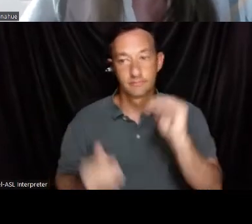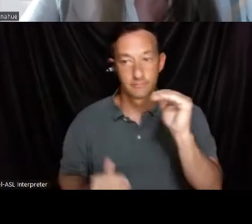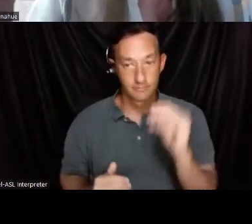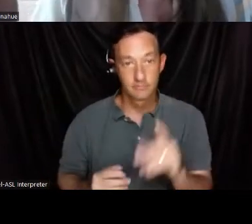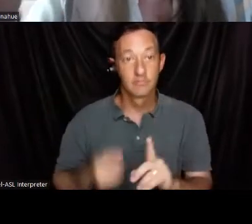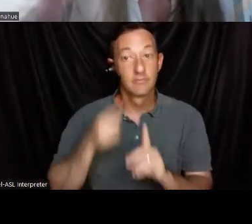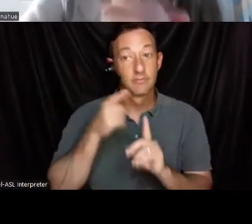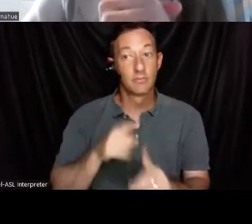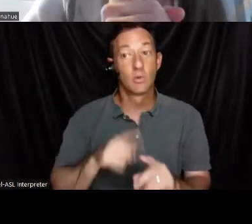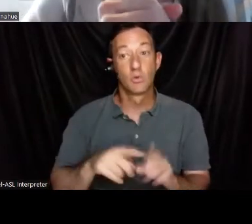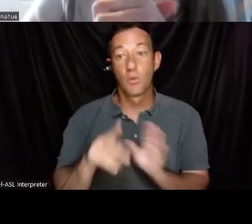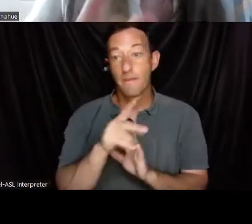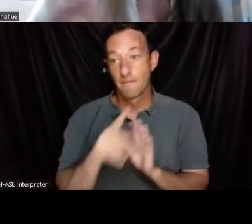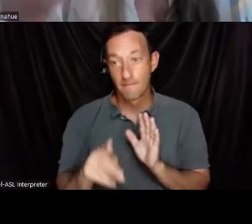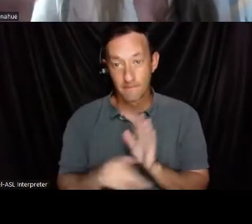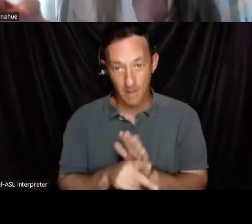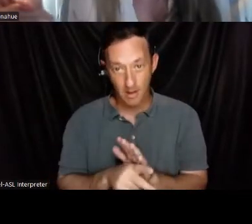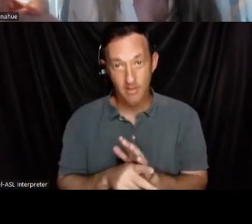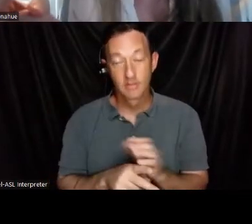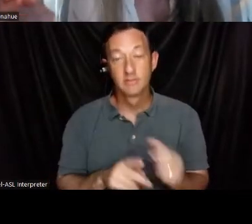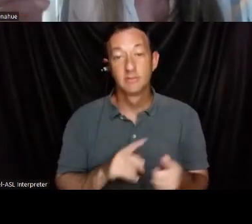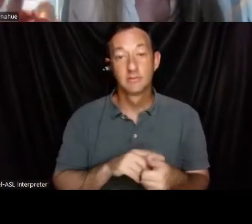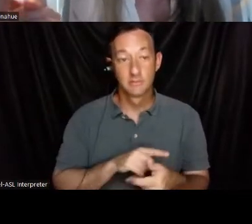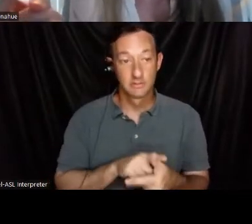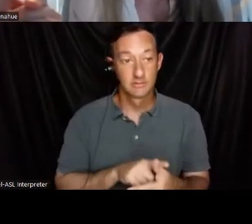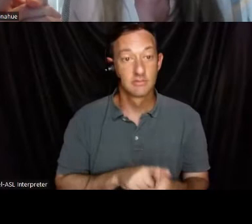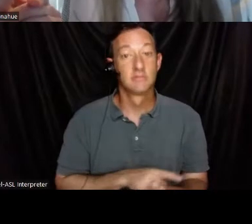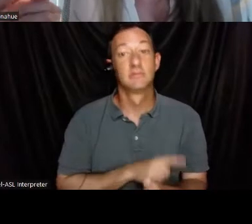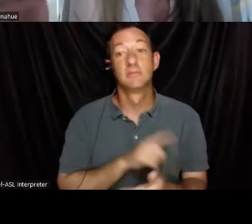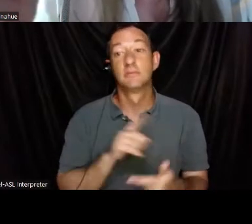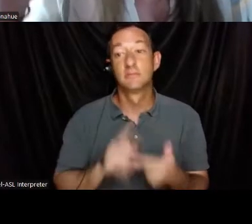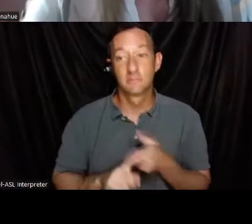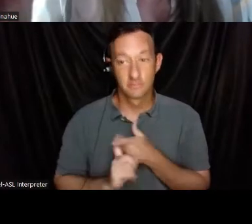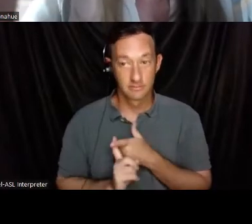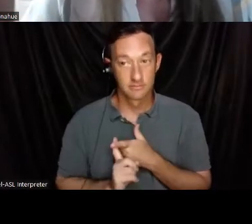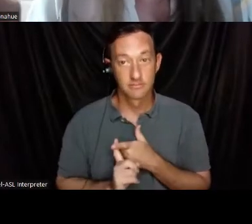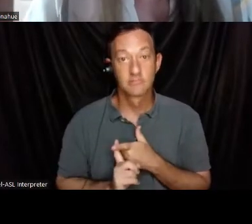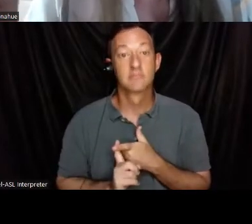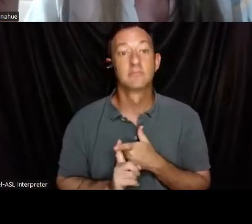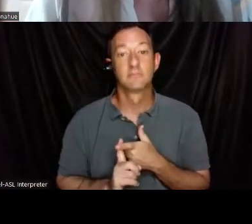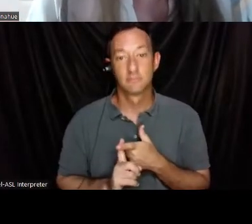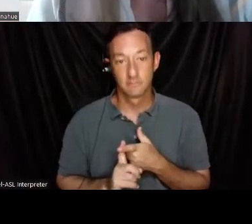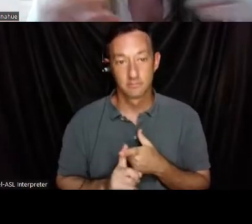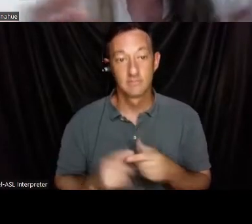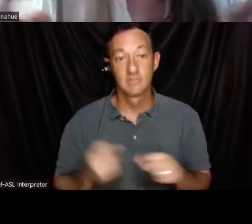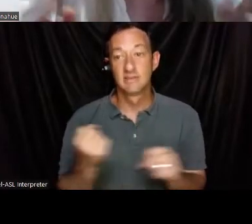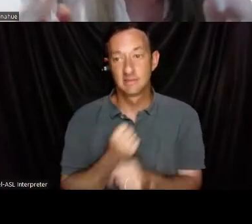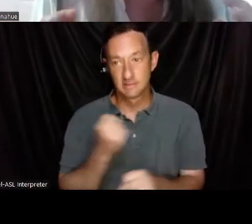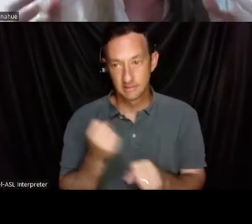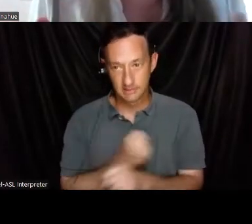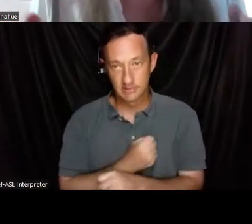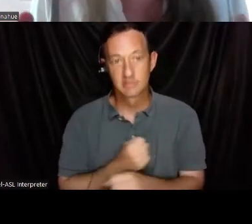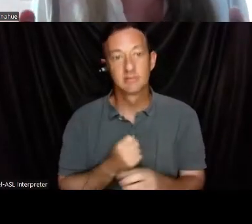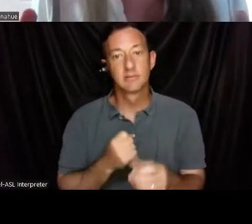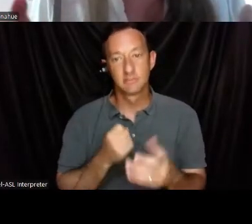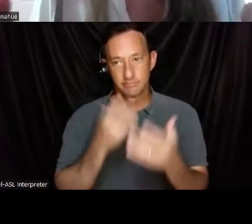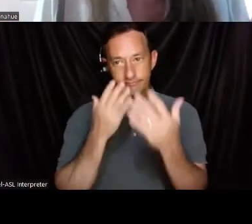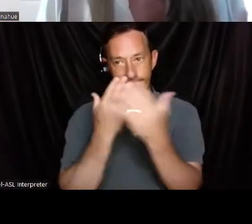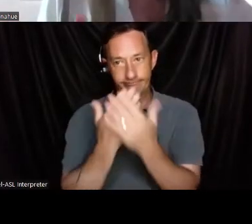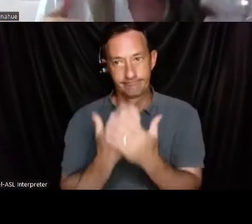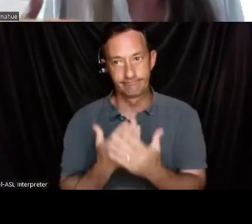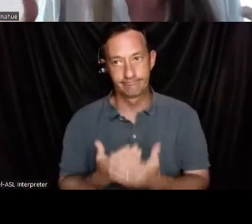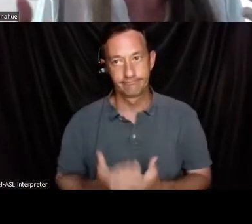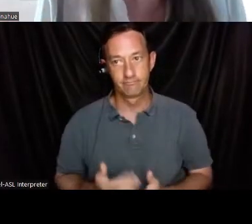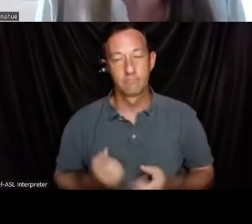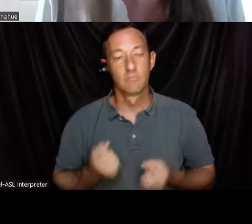disparity, pointing to it is step one. Step two is tailoring your statistics so you can actually show that causation.